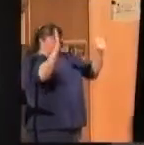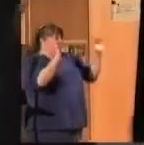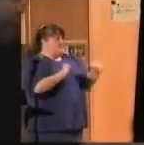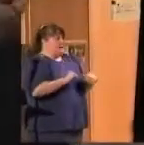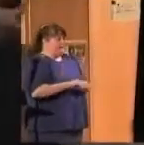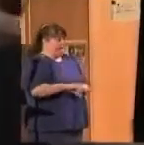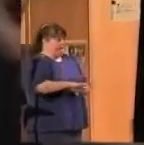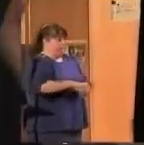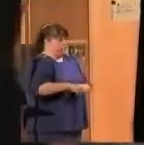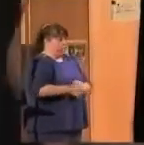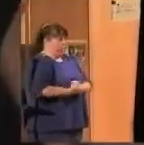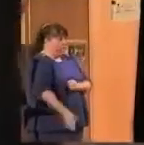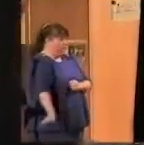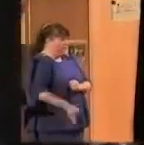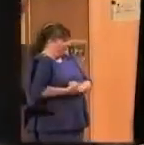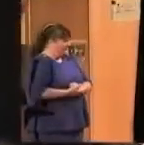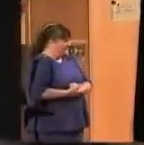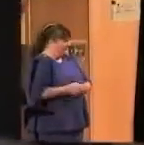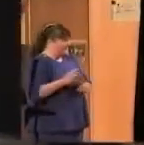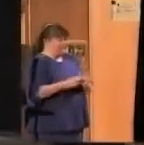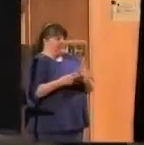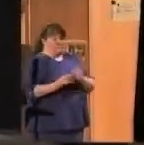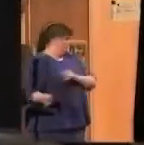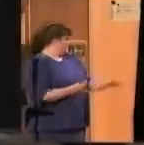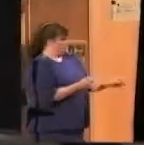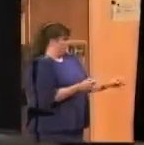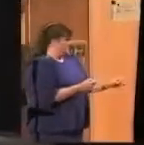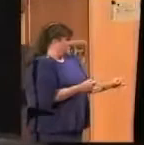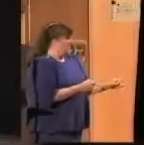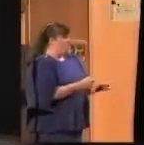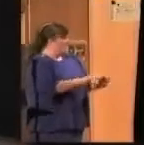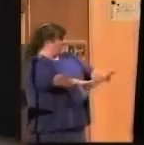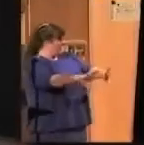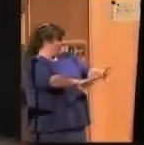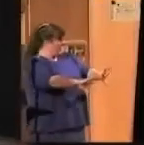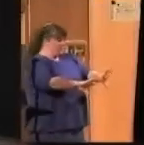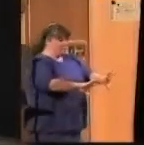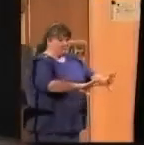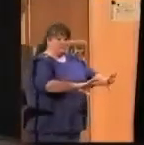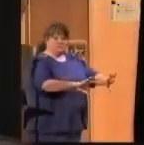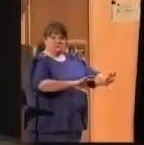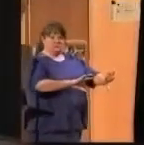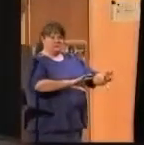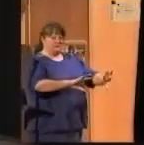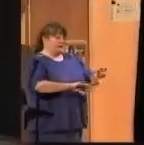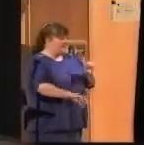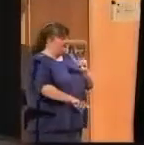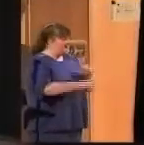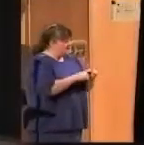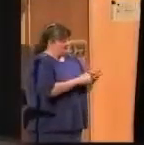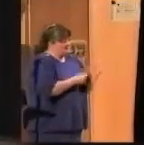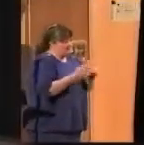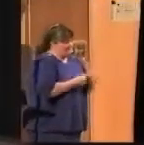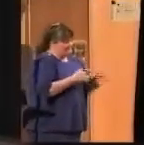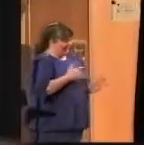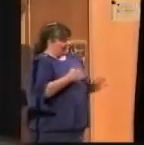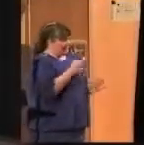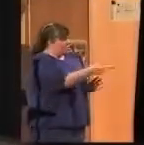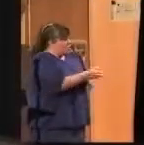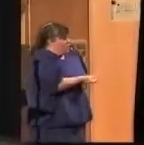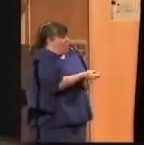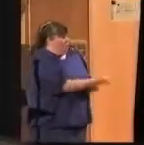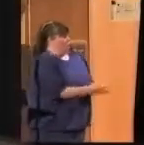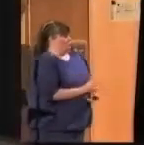loud noise that dramatically halts all discussion. And one might say intentionally halts all